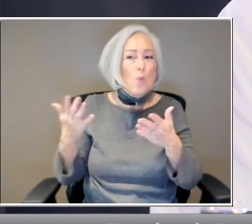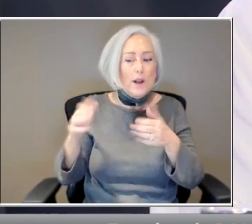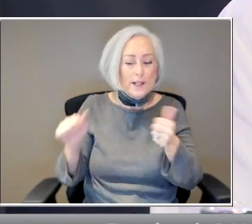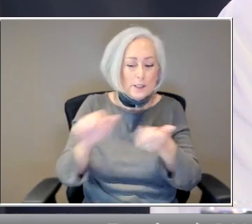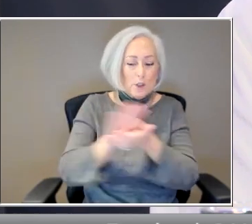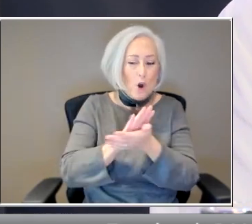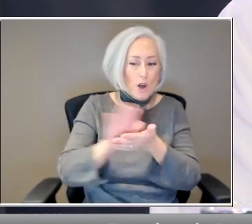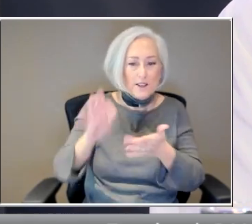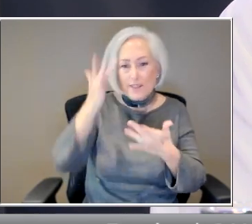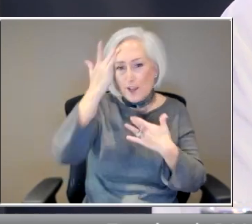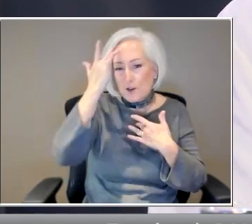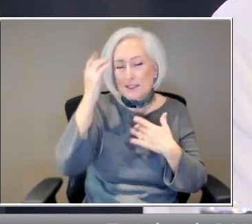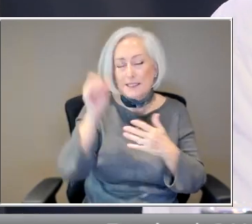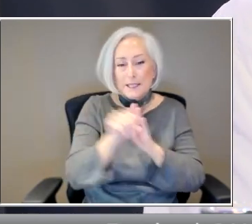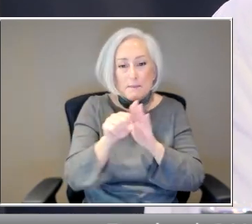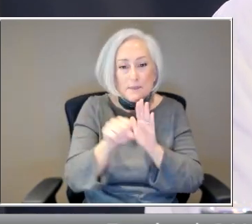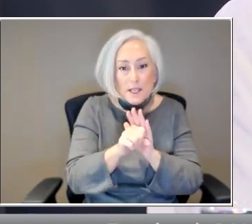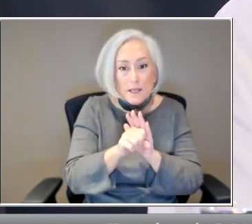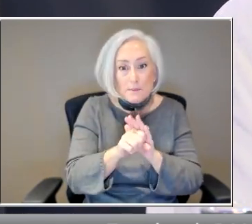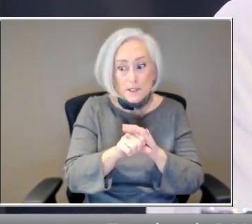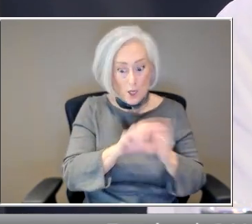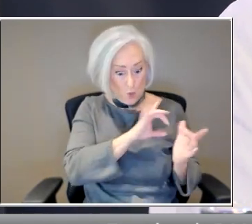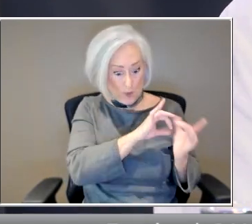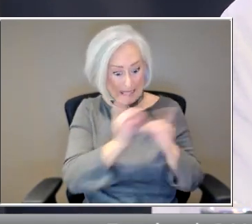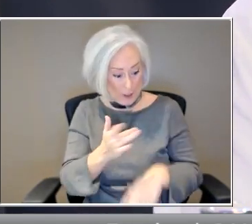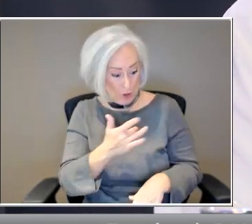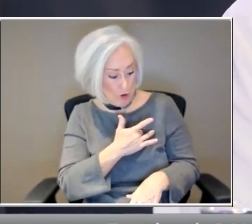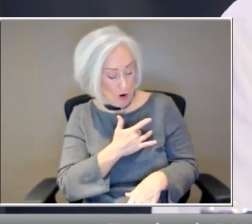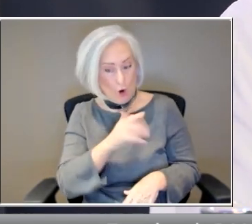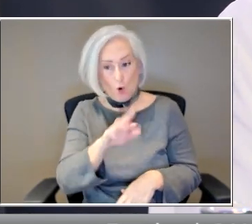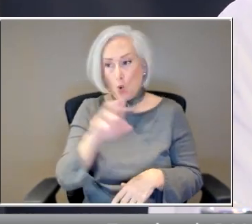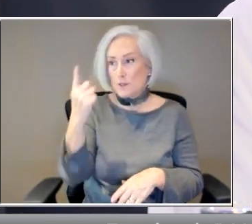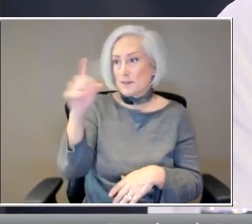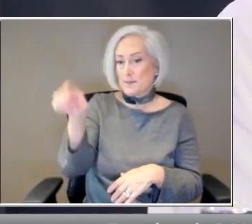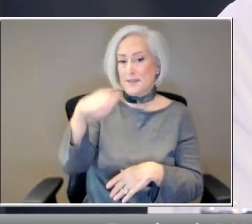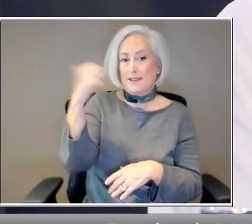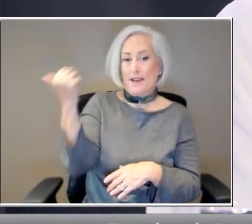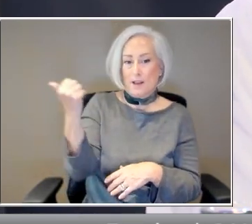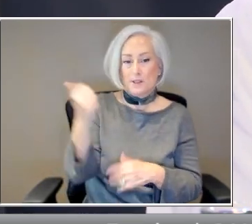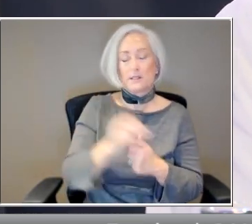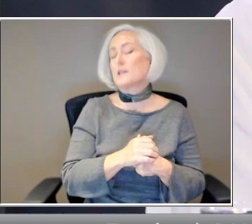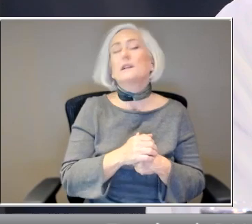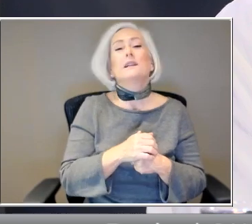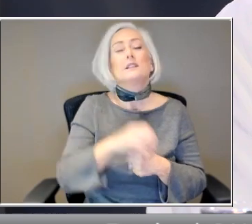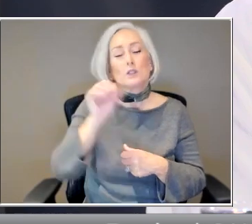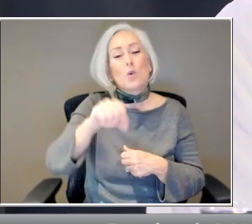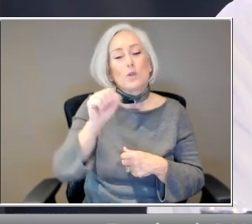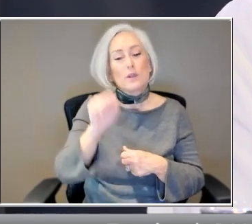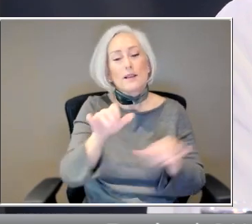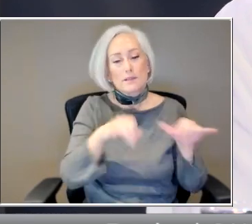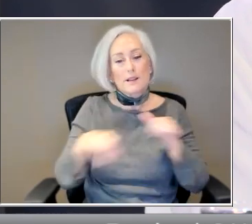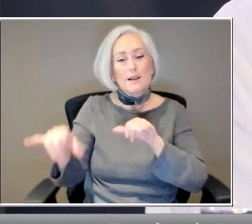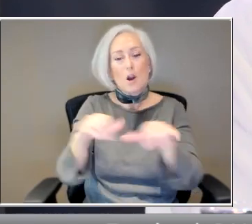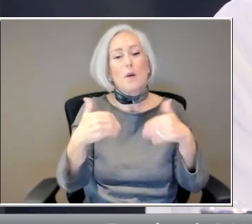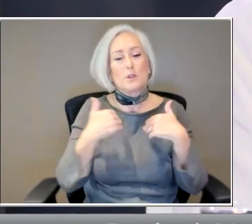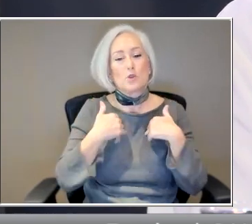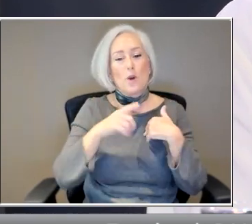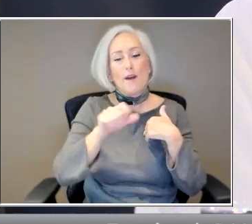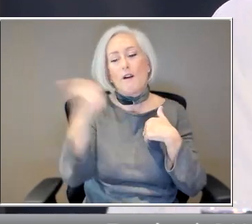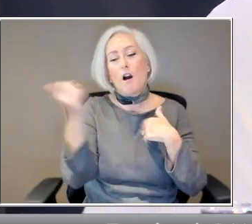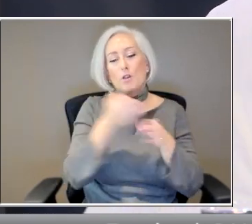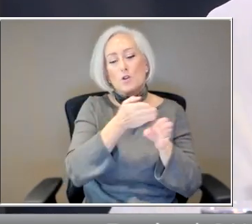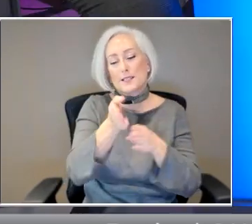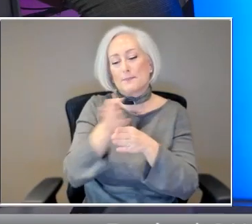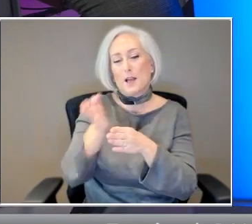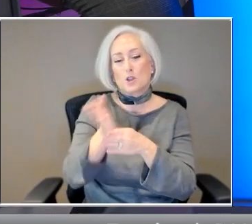Is it related to their heart only, or is it something else potentially? But yes, it is actually pretty common that they need other services involved. You're